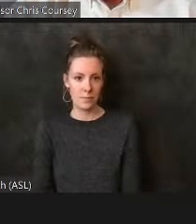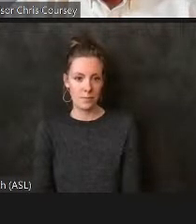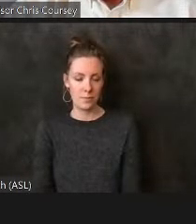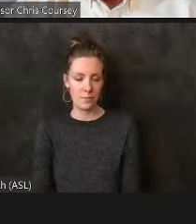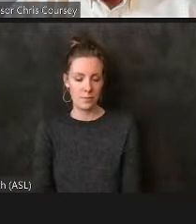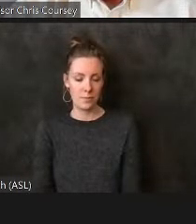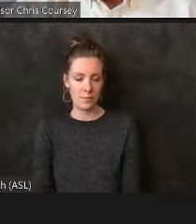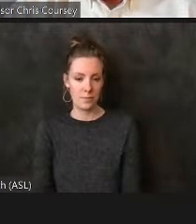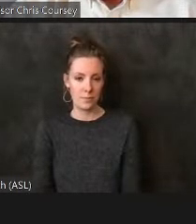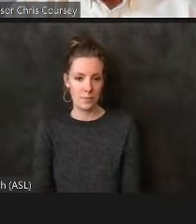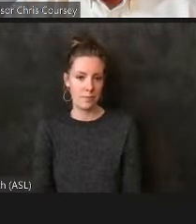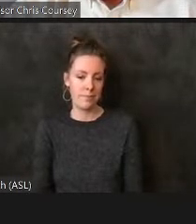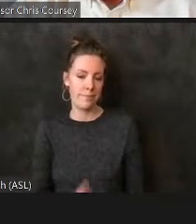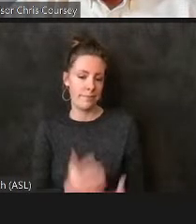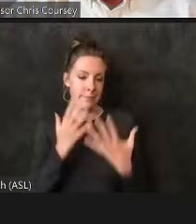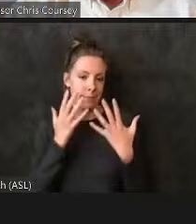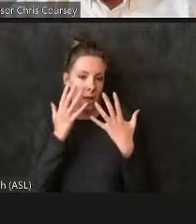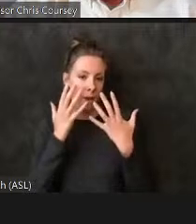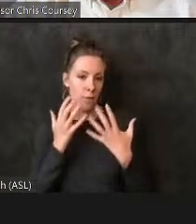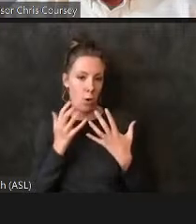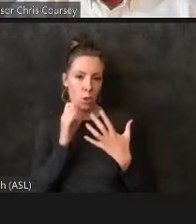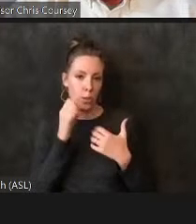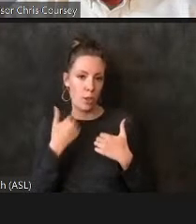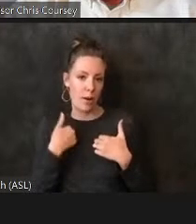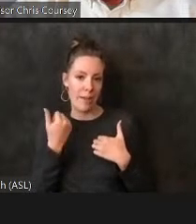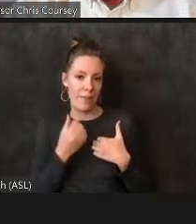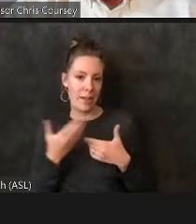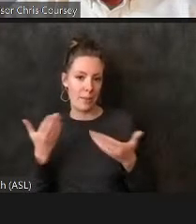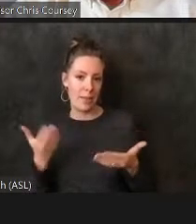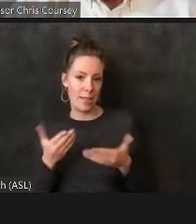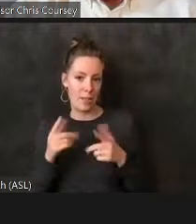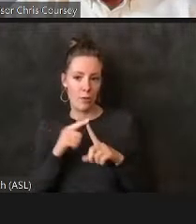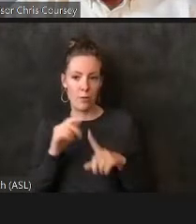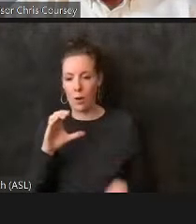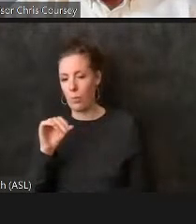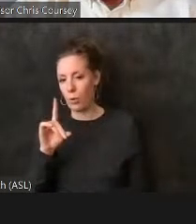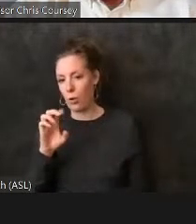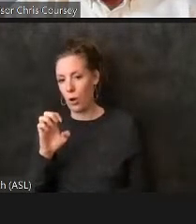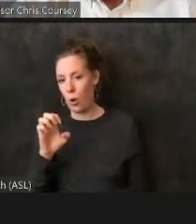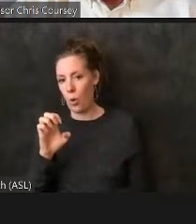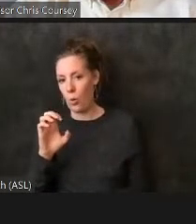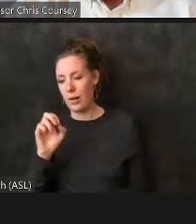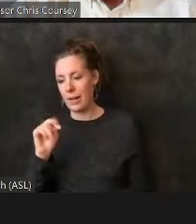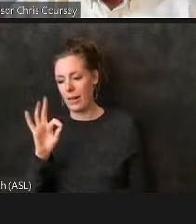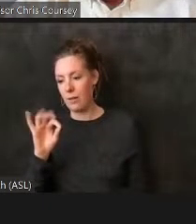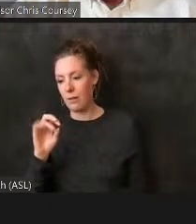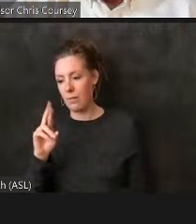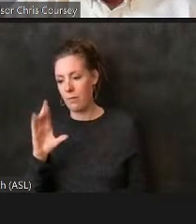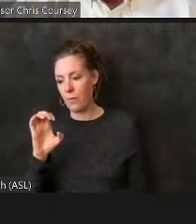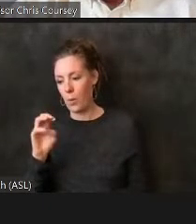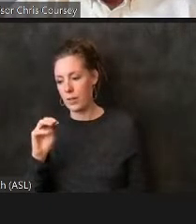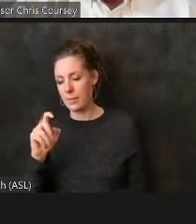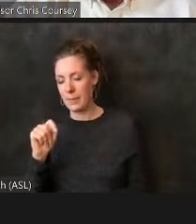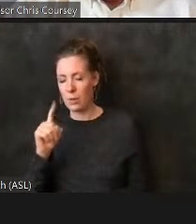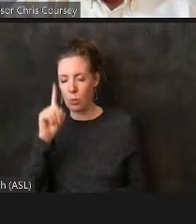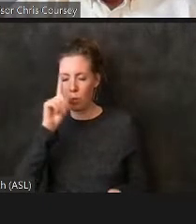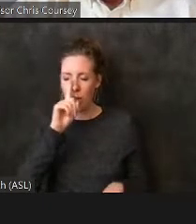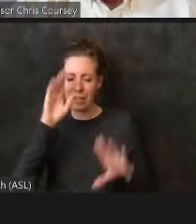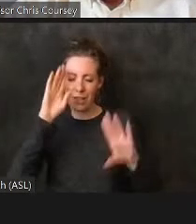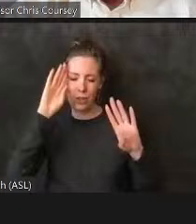Well, unfortunately, we don't have anybody from code enforcement on the panel today. We're focusing mainly on